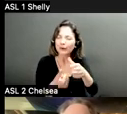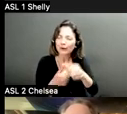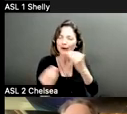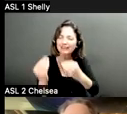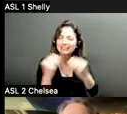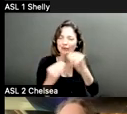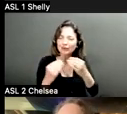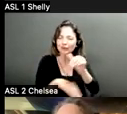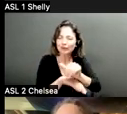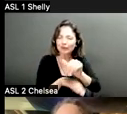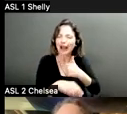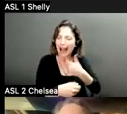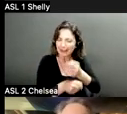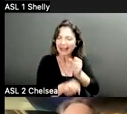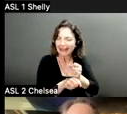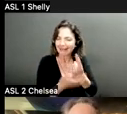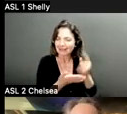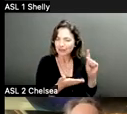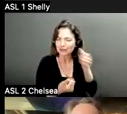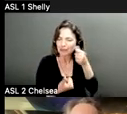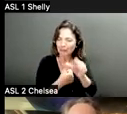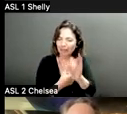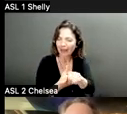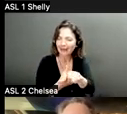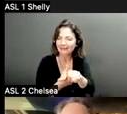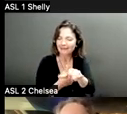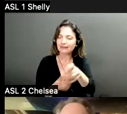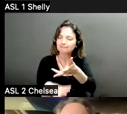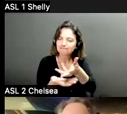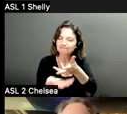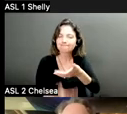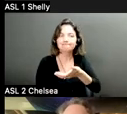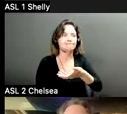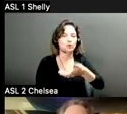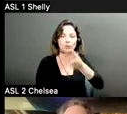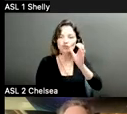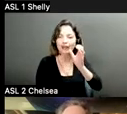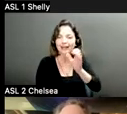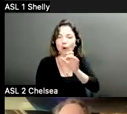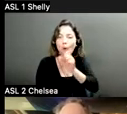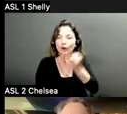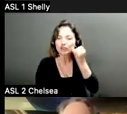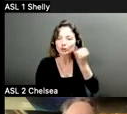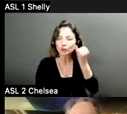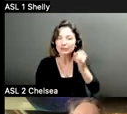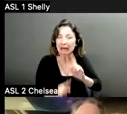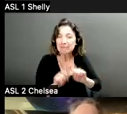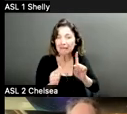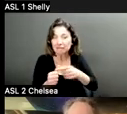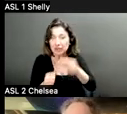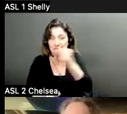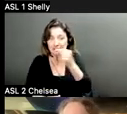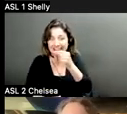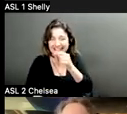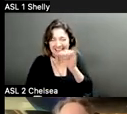week where we drank orange juice after brushing our teeth? That was disgusting, and that's what this